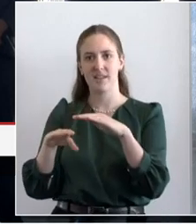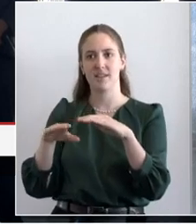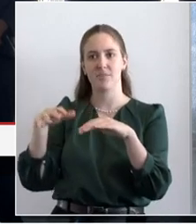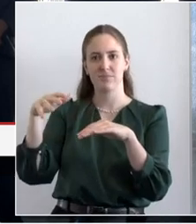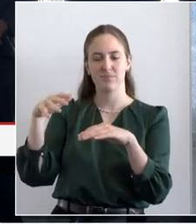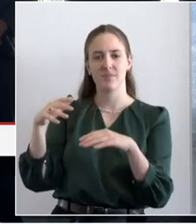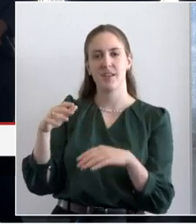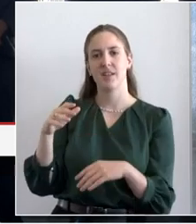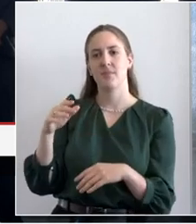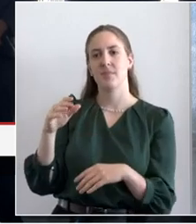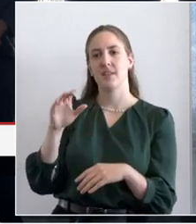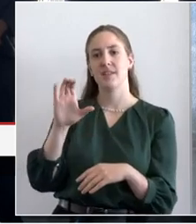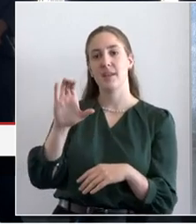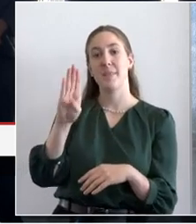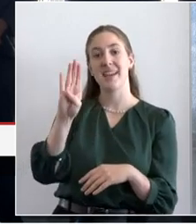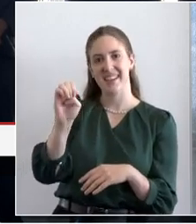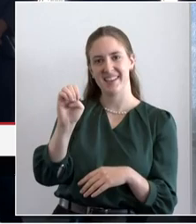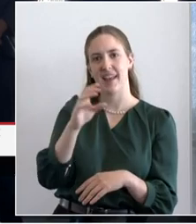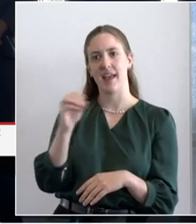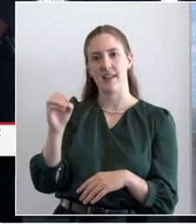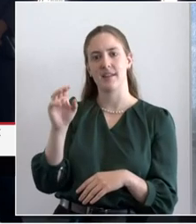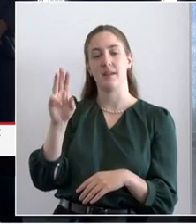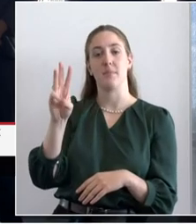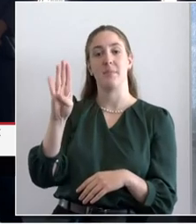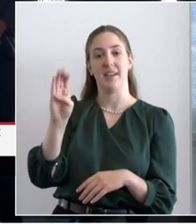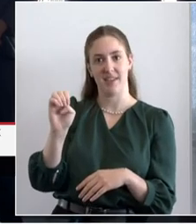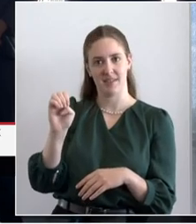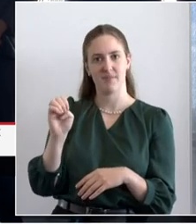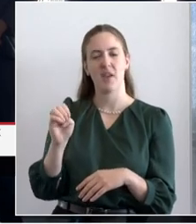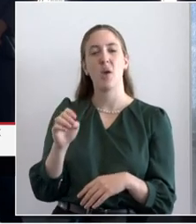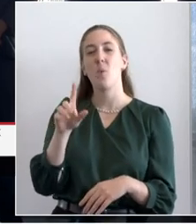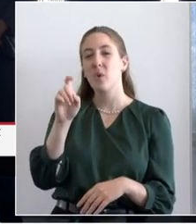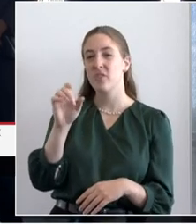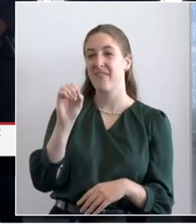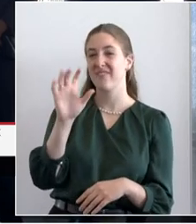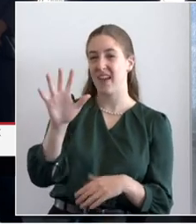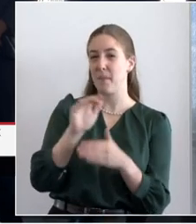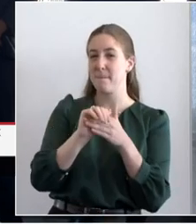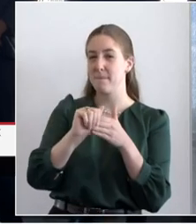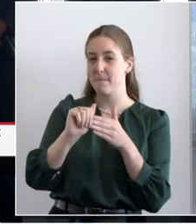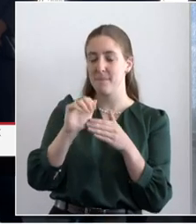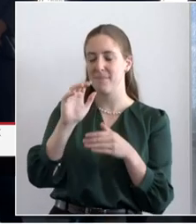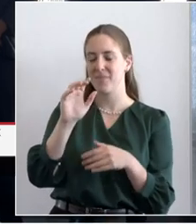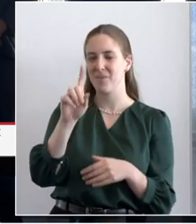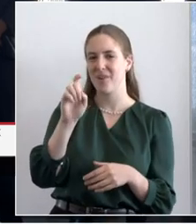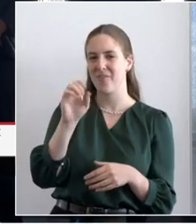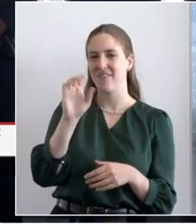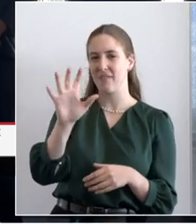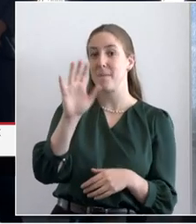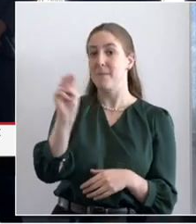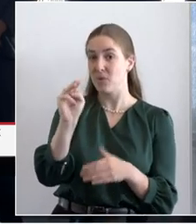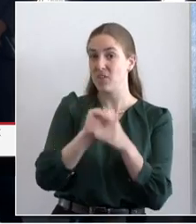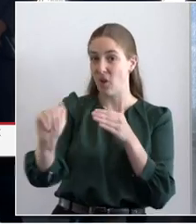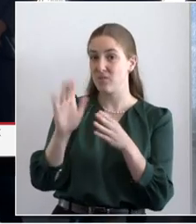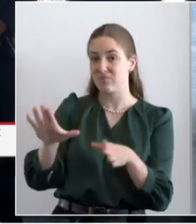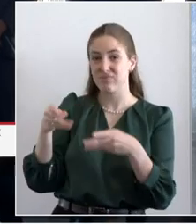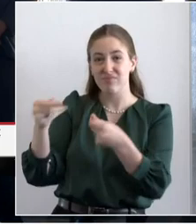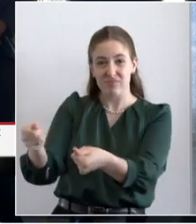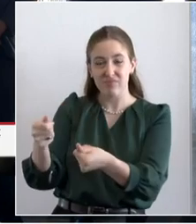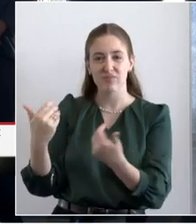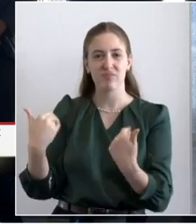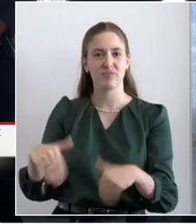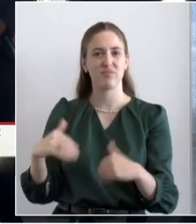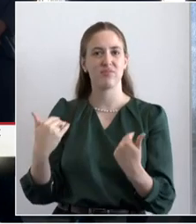DBEs and WBEs, $105 million. So this has been quite an accomplishment, I think, for us and